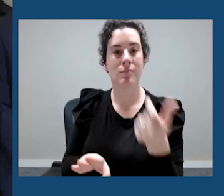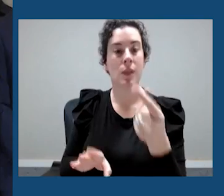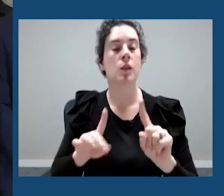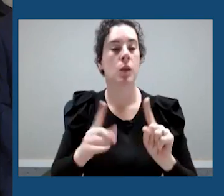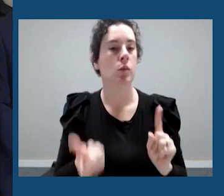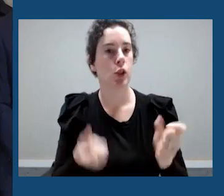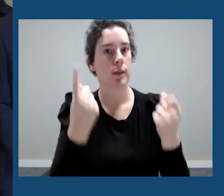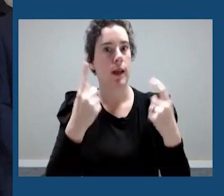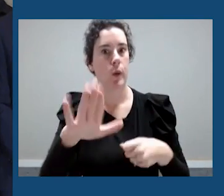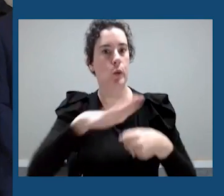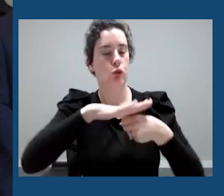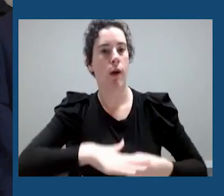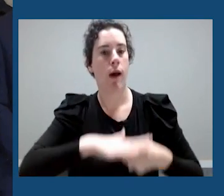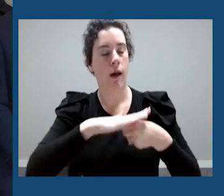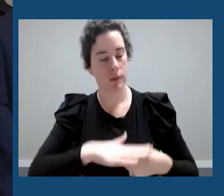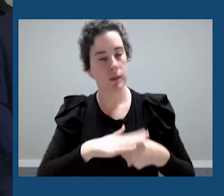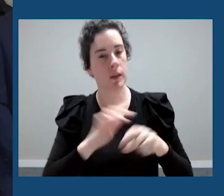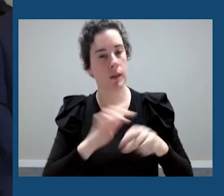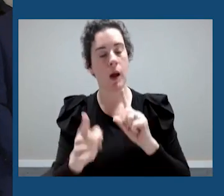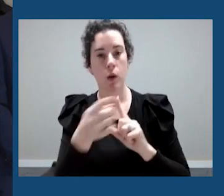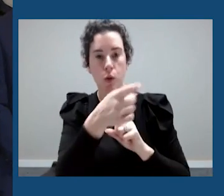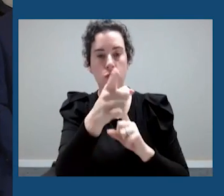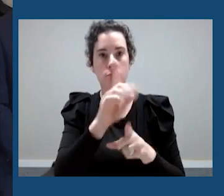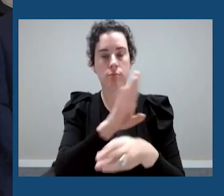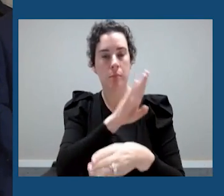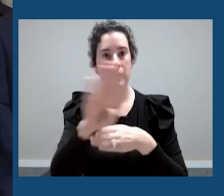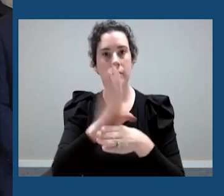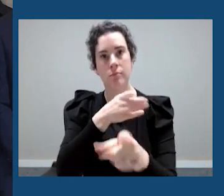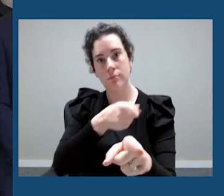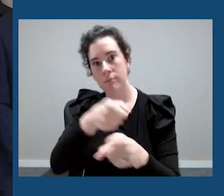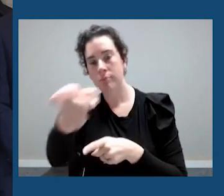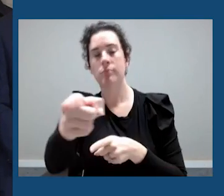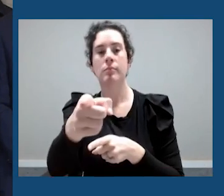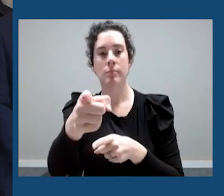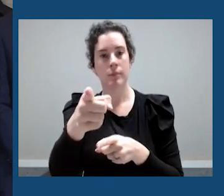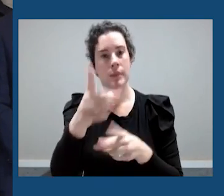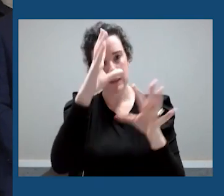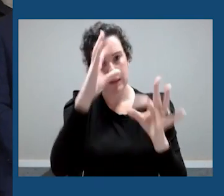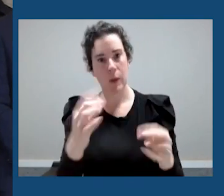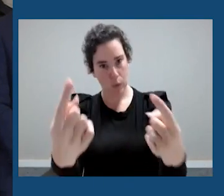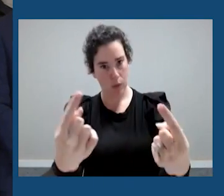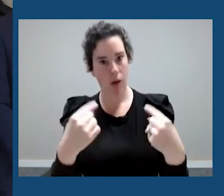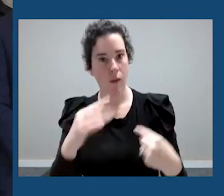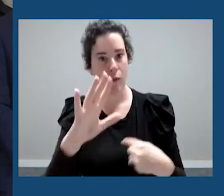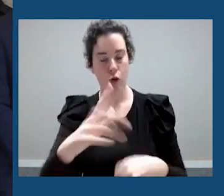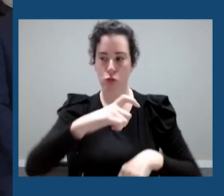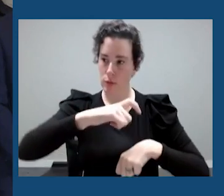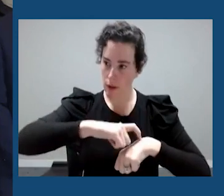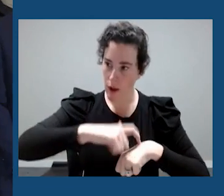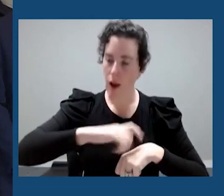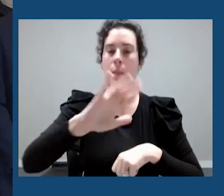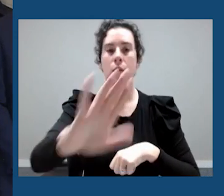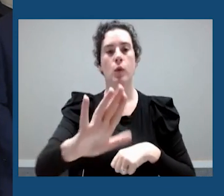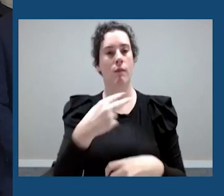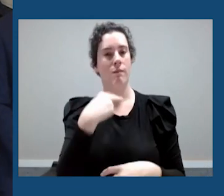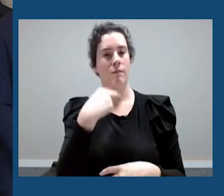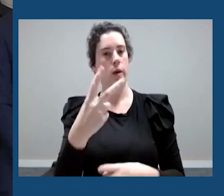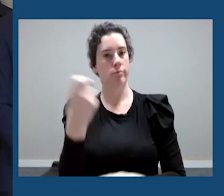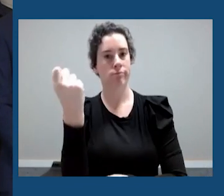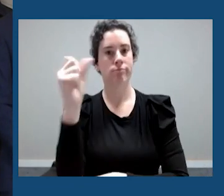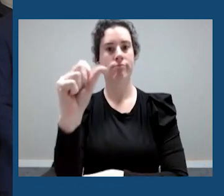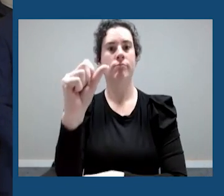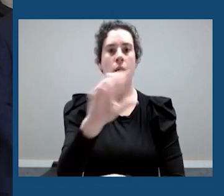entrepreneurs made a point to be here today to lend their time and their voices because organized retail theft poses a real